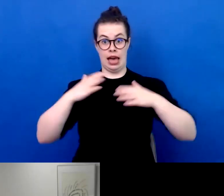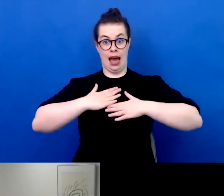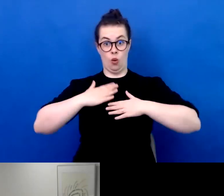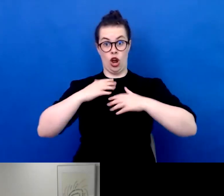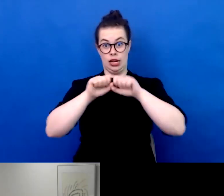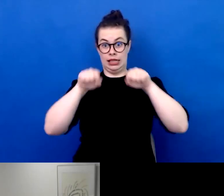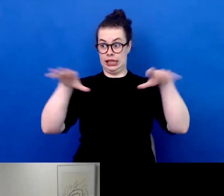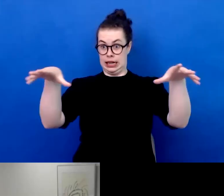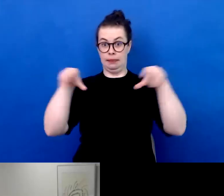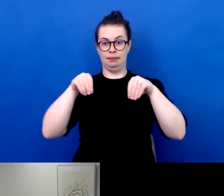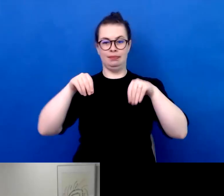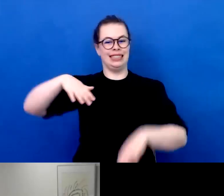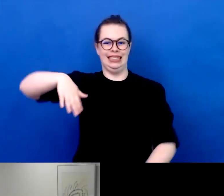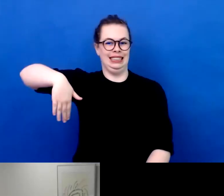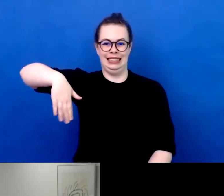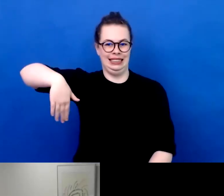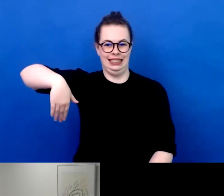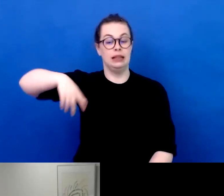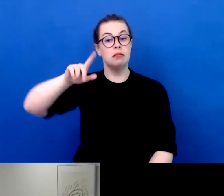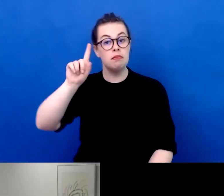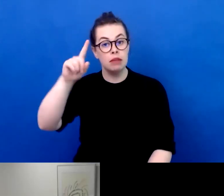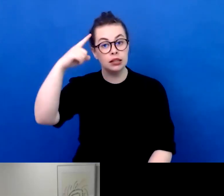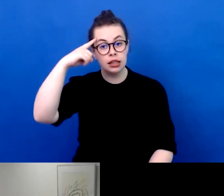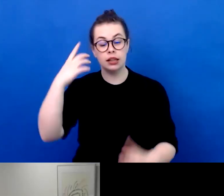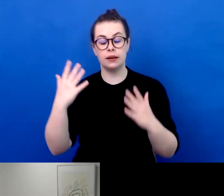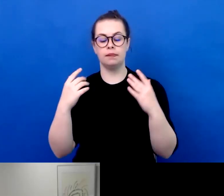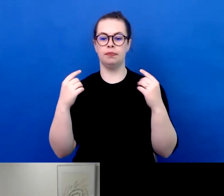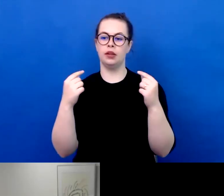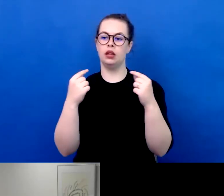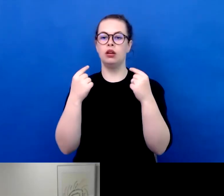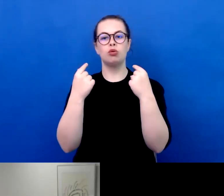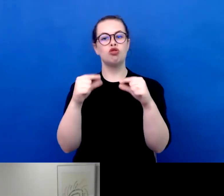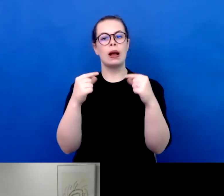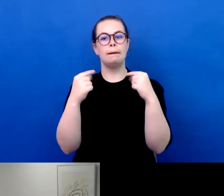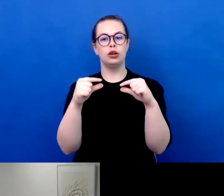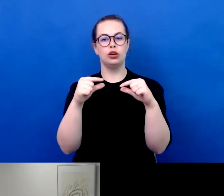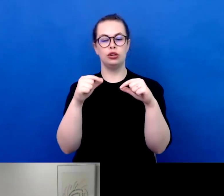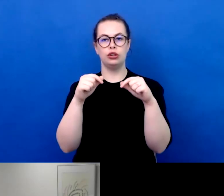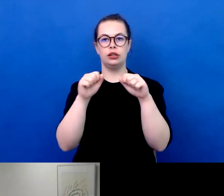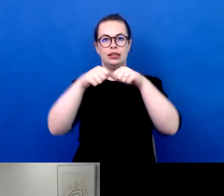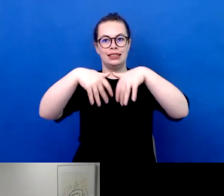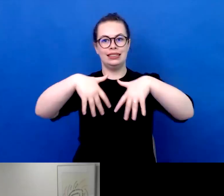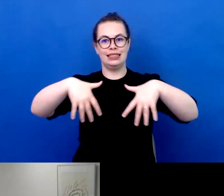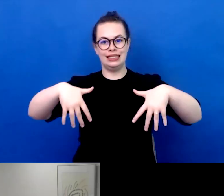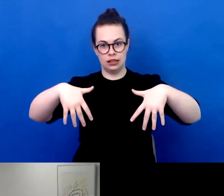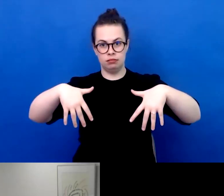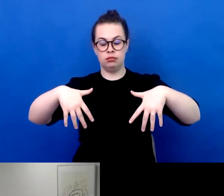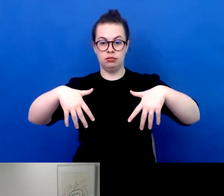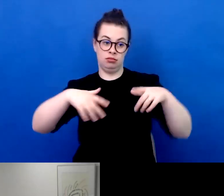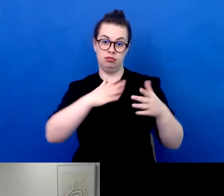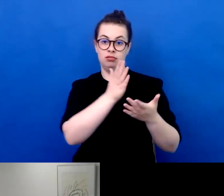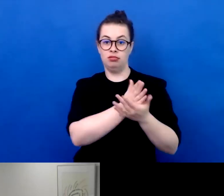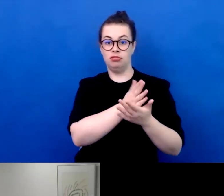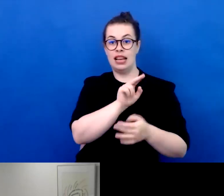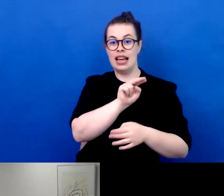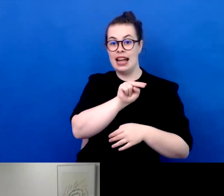processing of grammatical information is actually handed over to the M stream. And we are